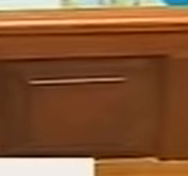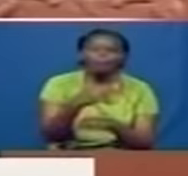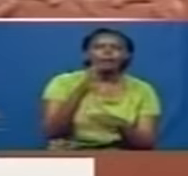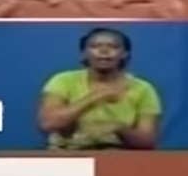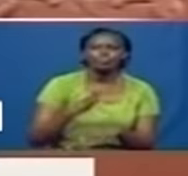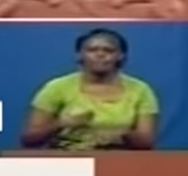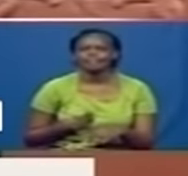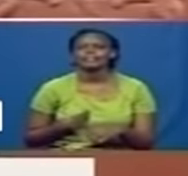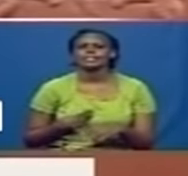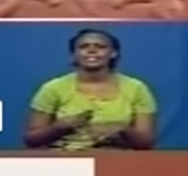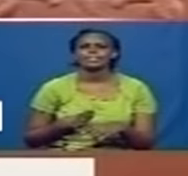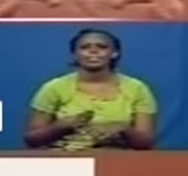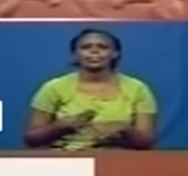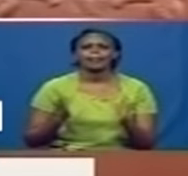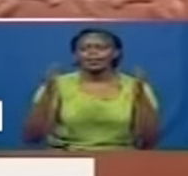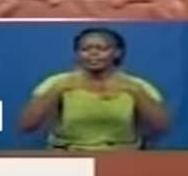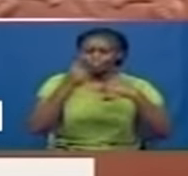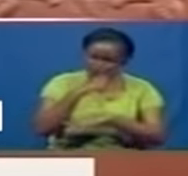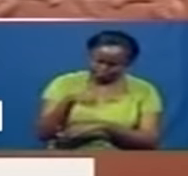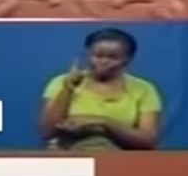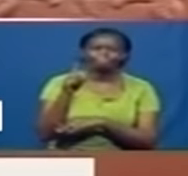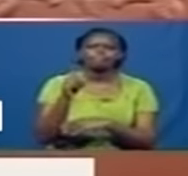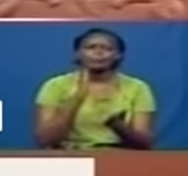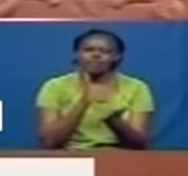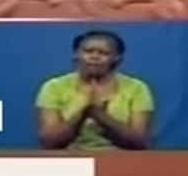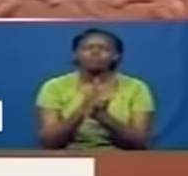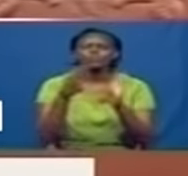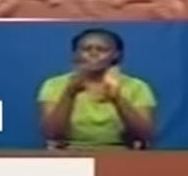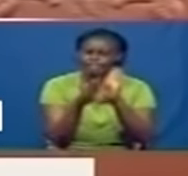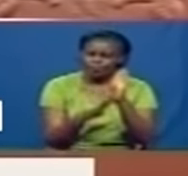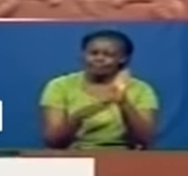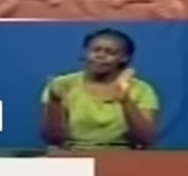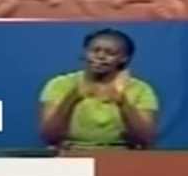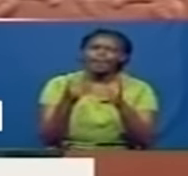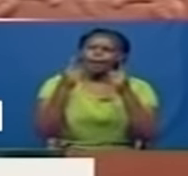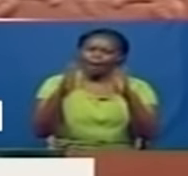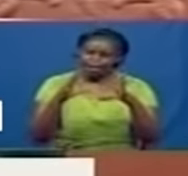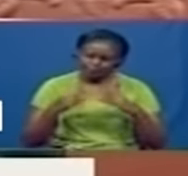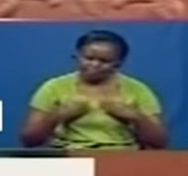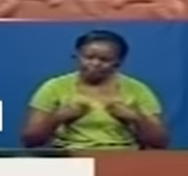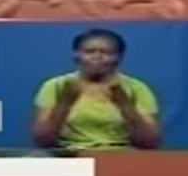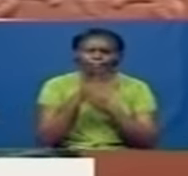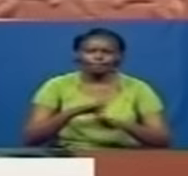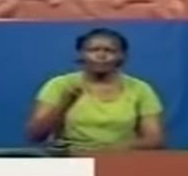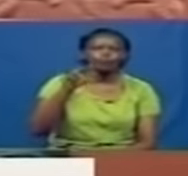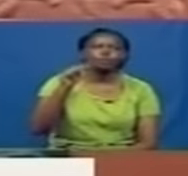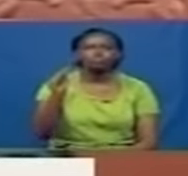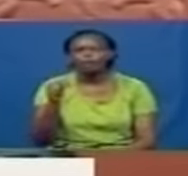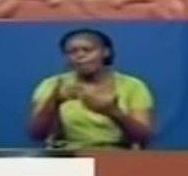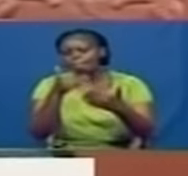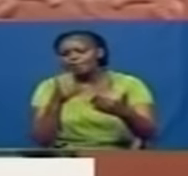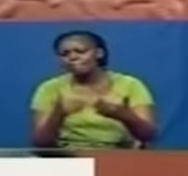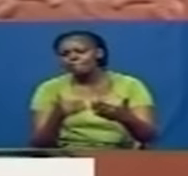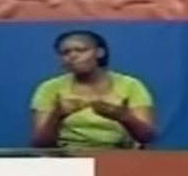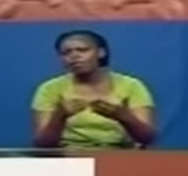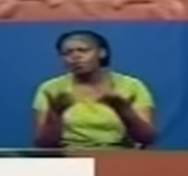The assembly moved, and this is a factual statement, moved the motion before even the